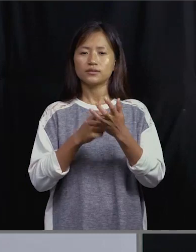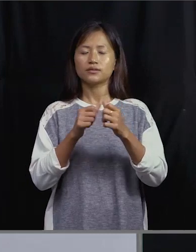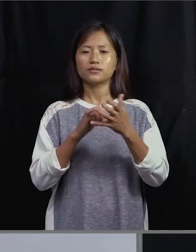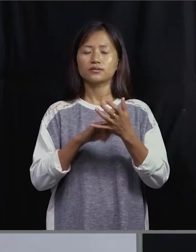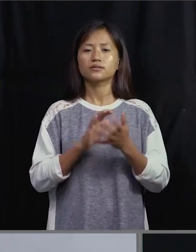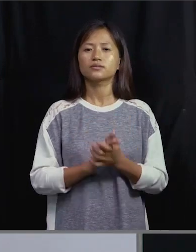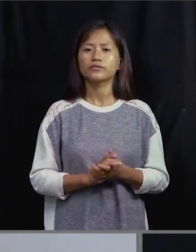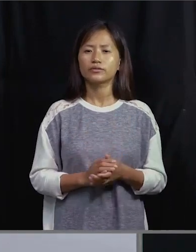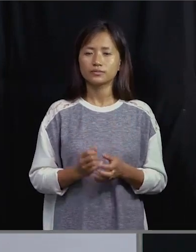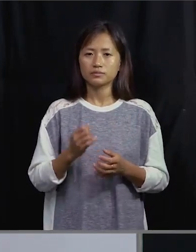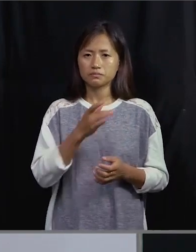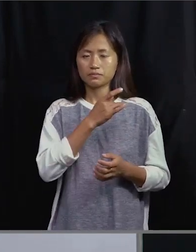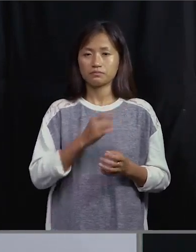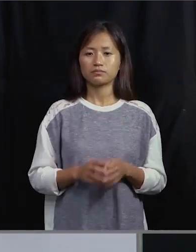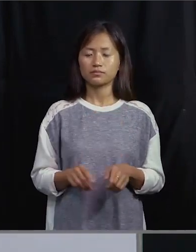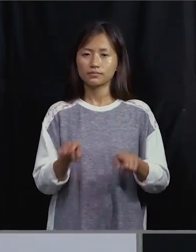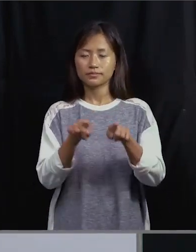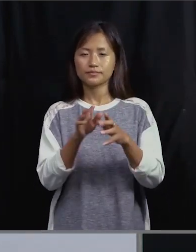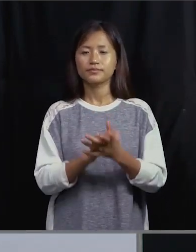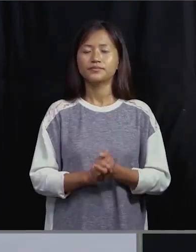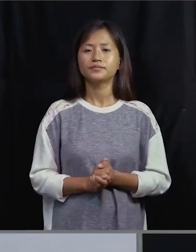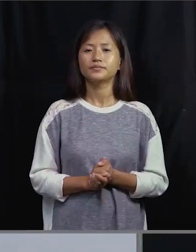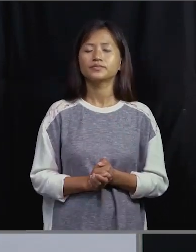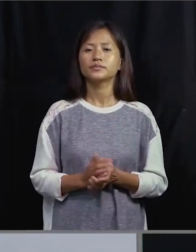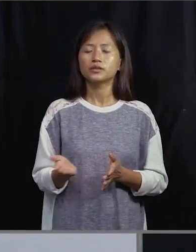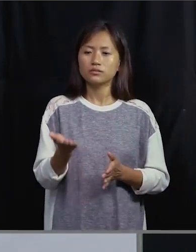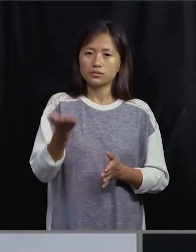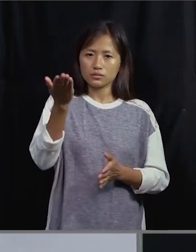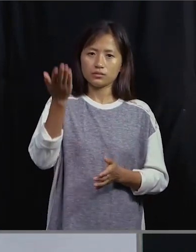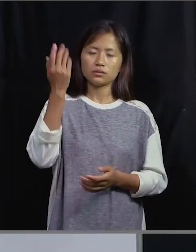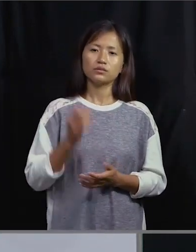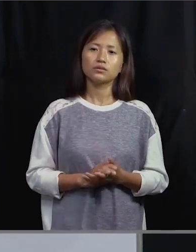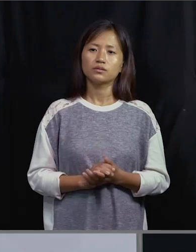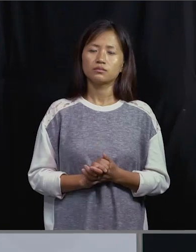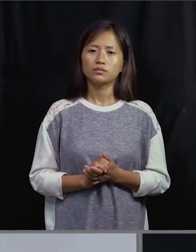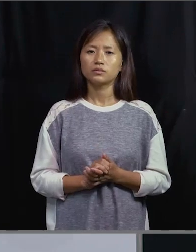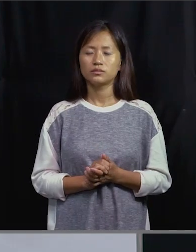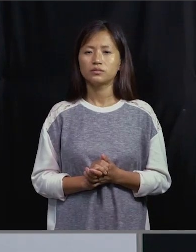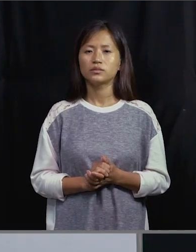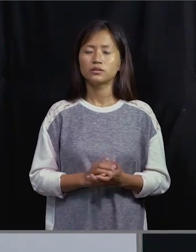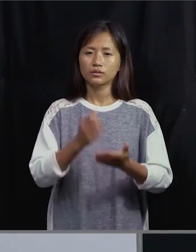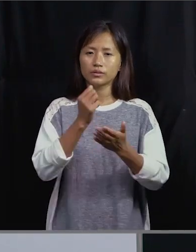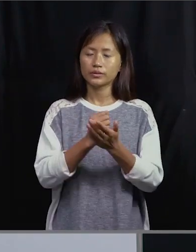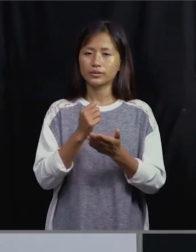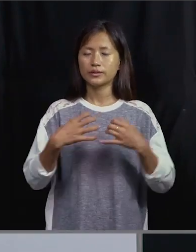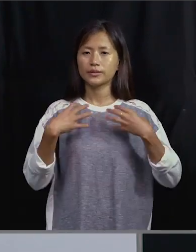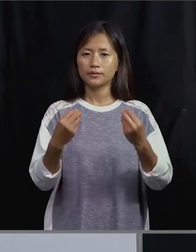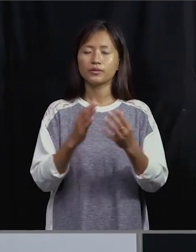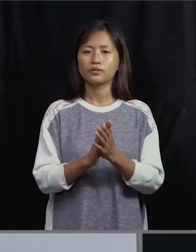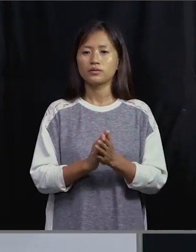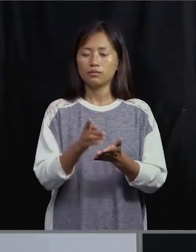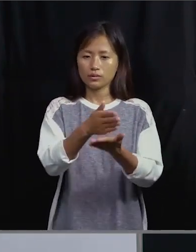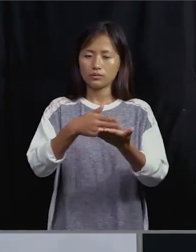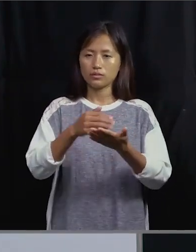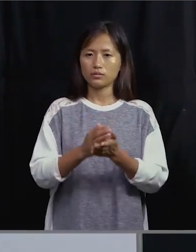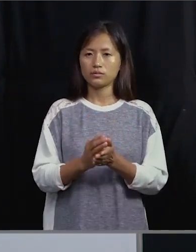very interesting, or not? Your income is now increasing, and therefore your demand for that particular good is